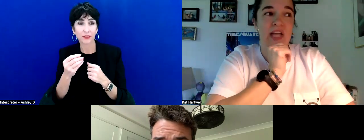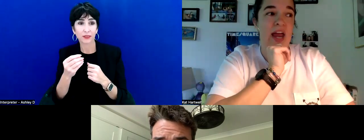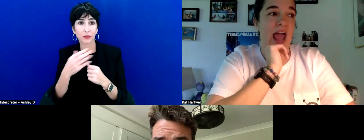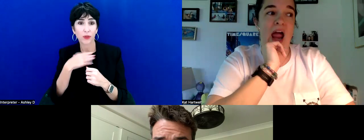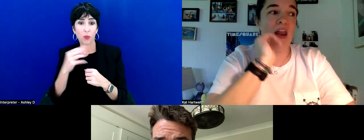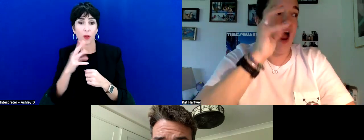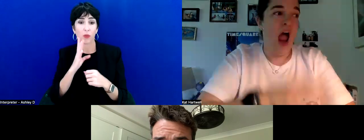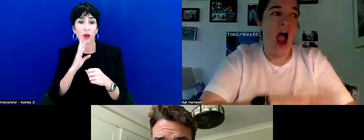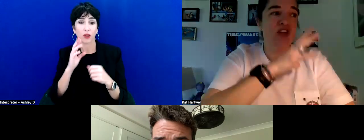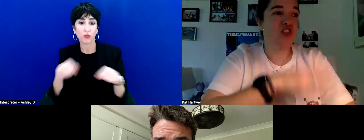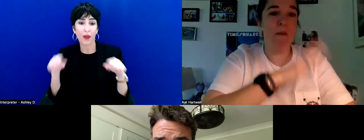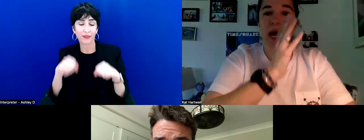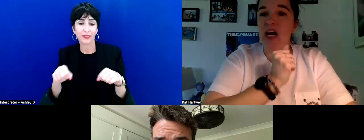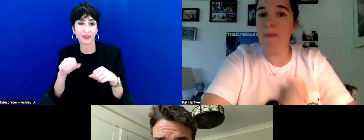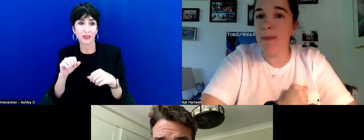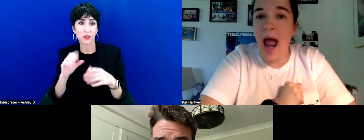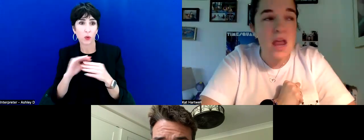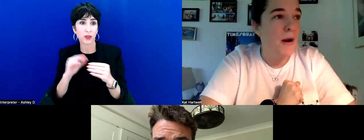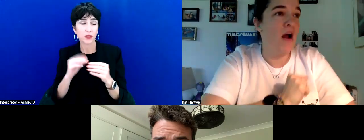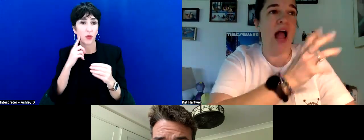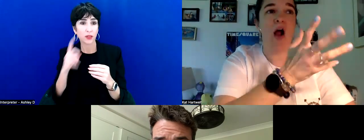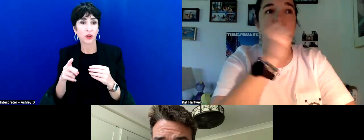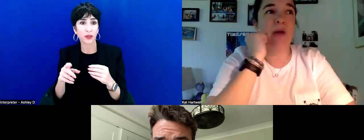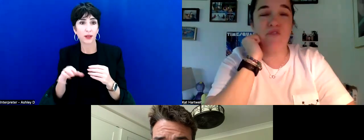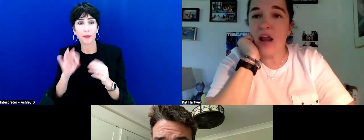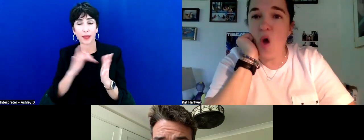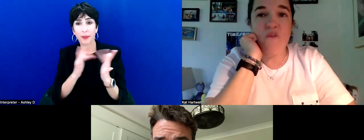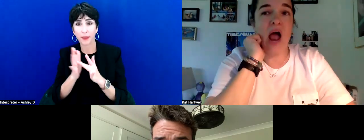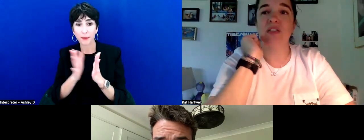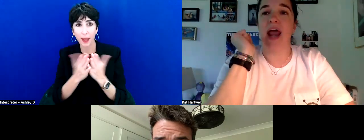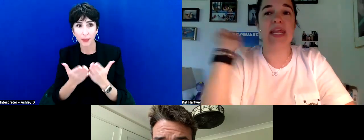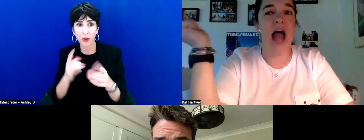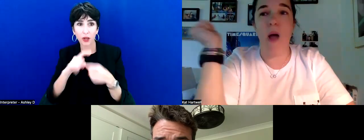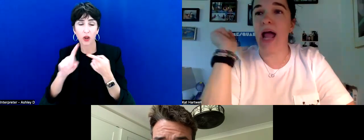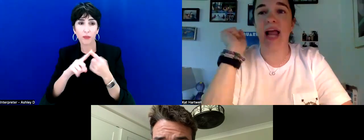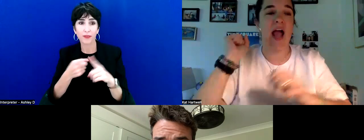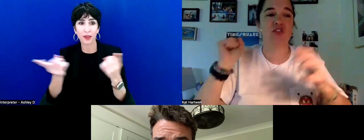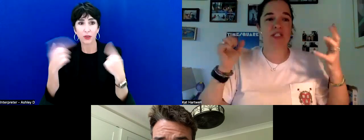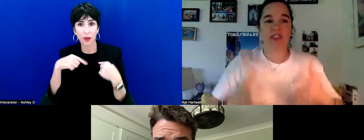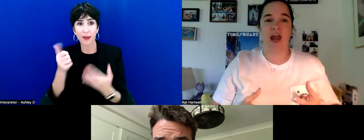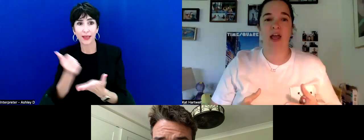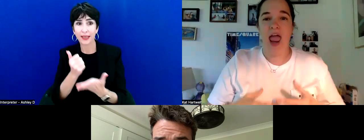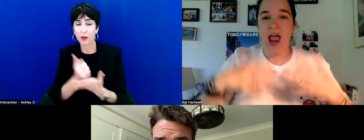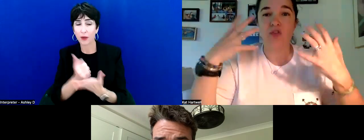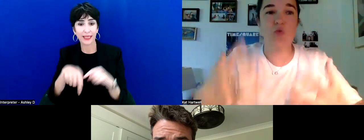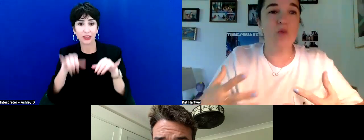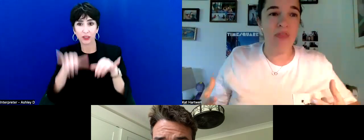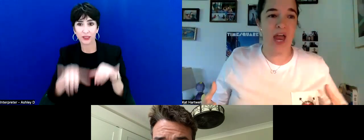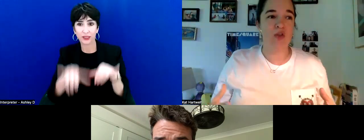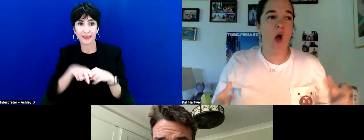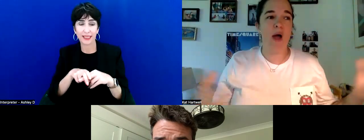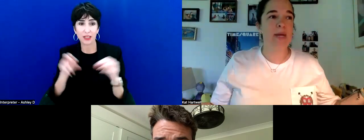Whitewater rafting. And I started picking up a Bible. I called my friend over. I need help. I can't just think and